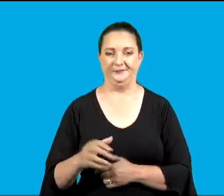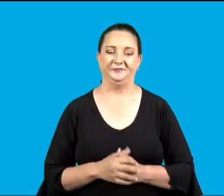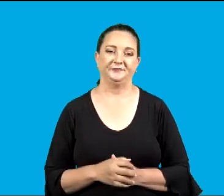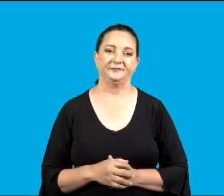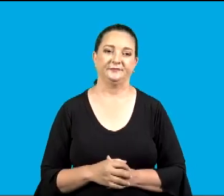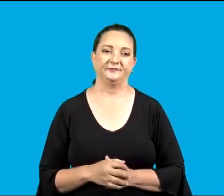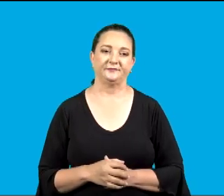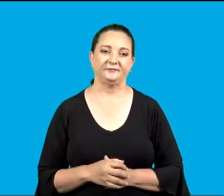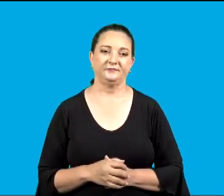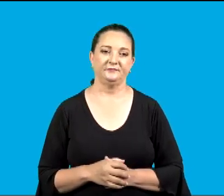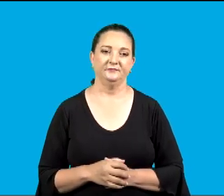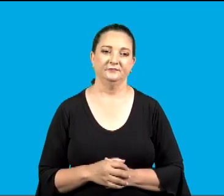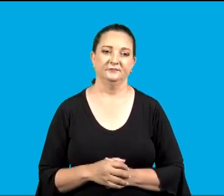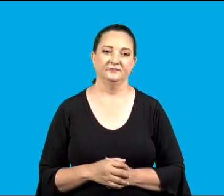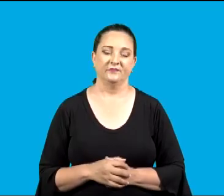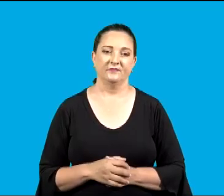1,632,050.